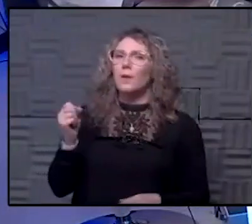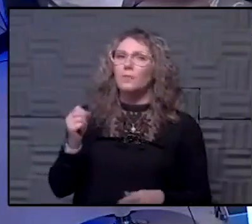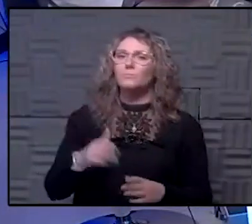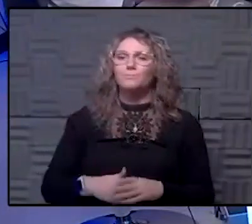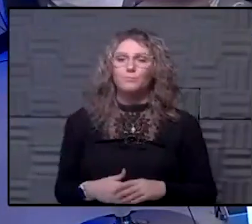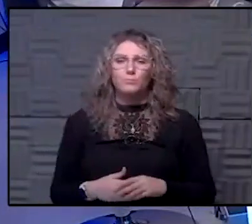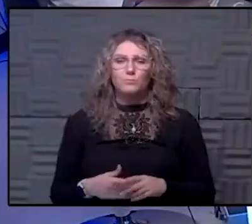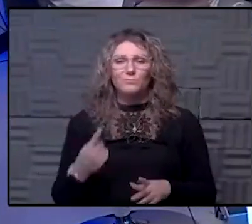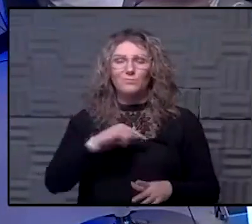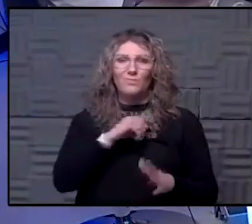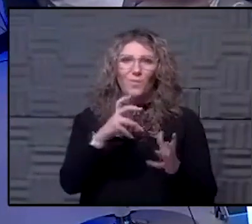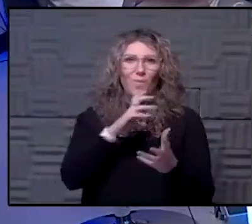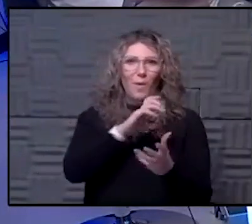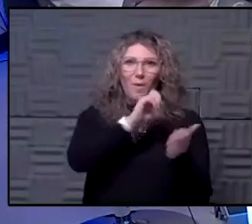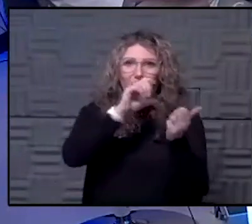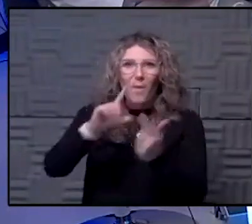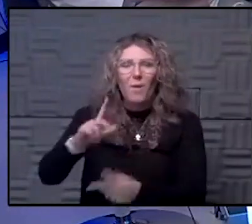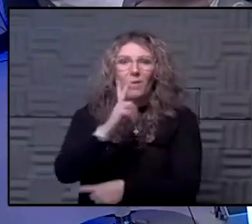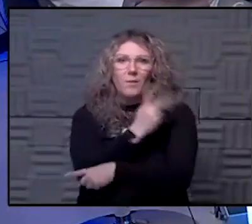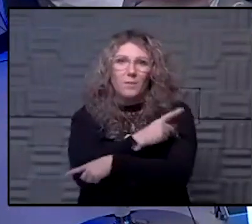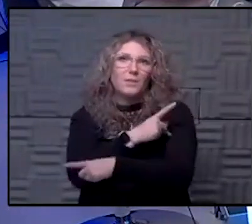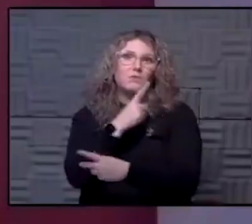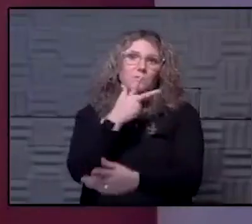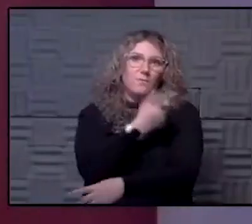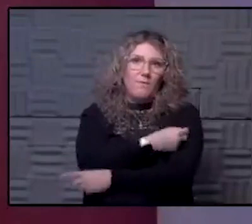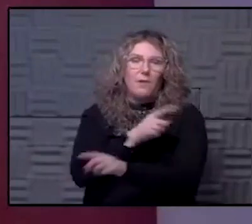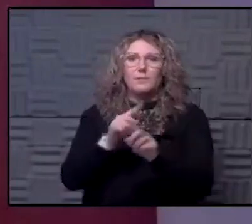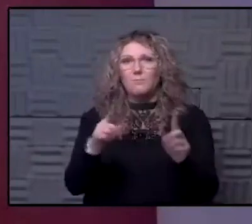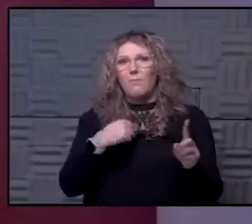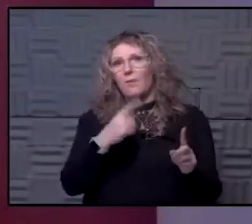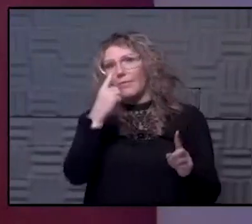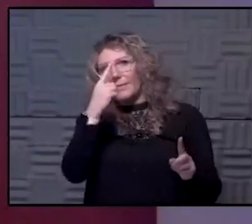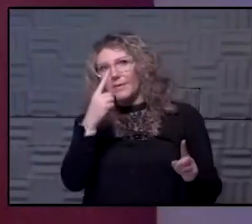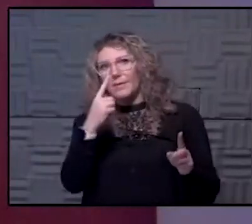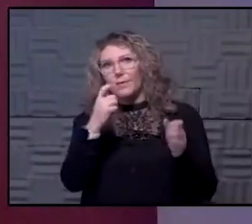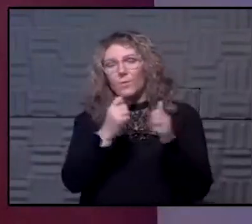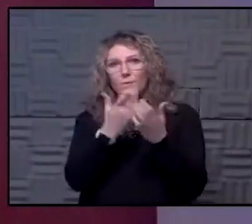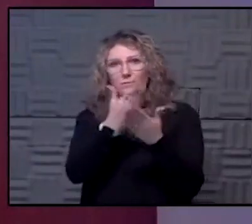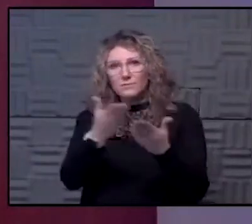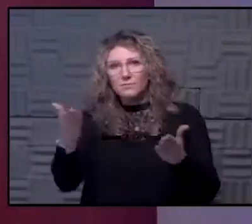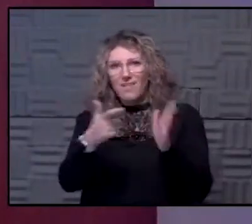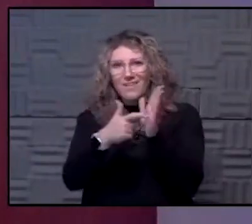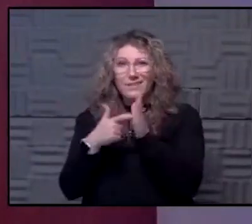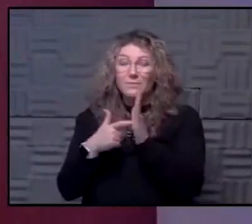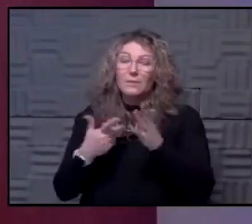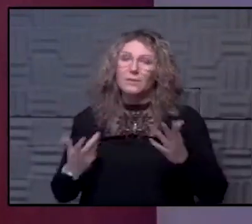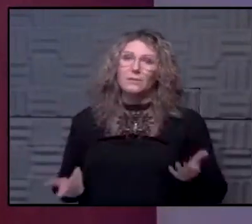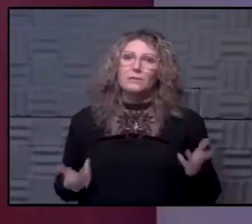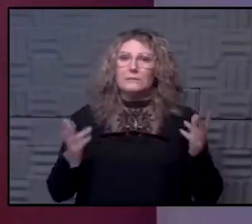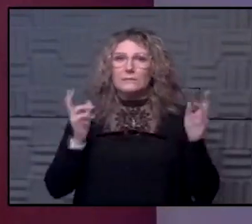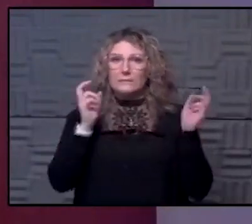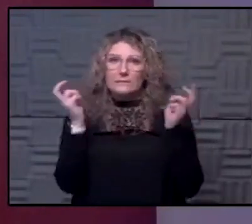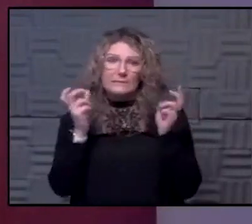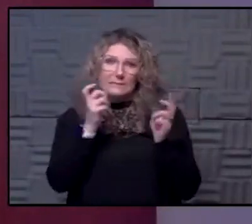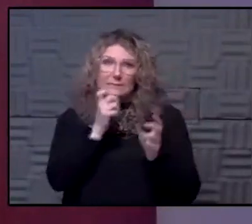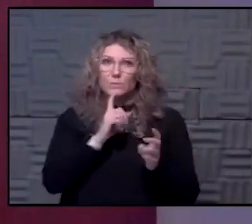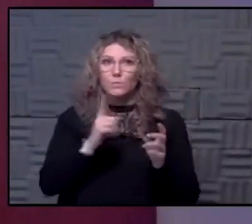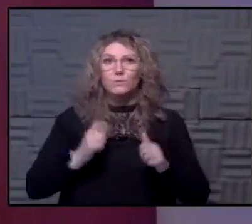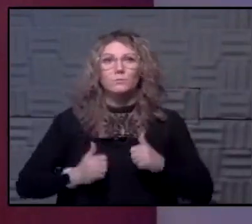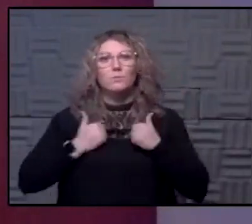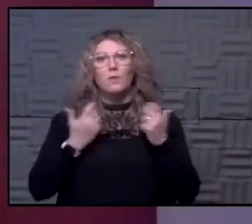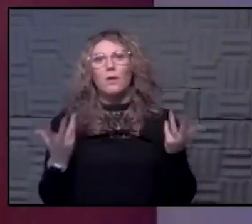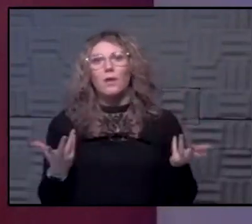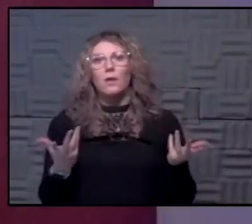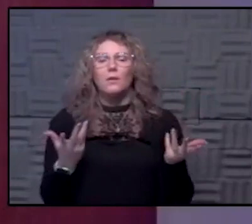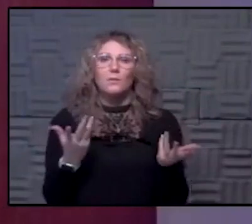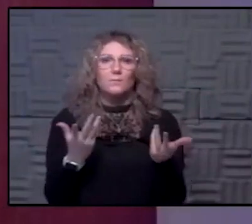would like to get all of our patients vaccinated, but I think with the supply-demand issue, it's probably unrealistic to try to make it